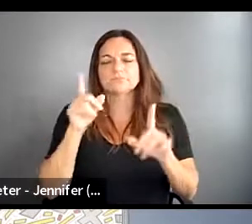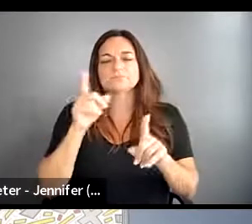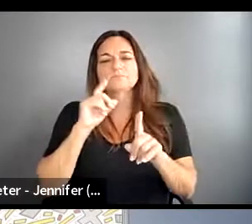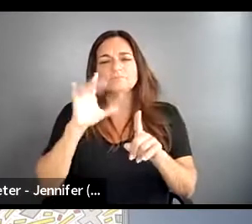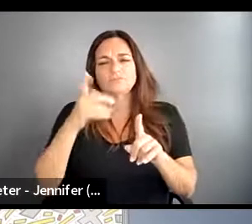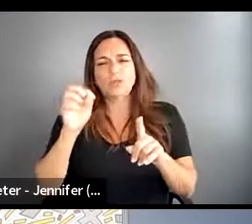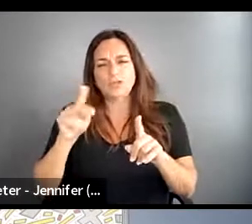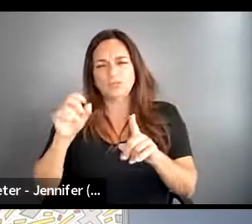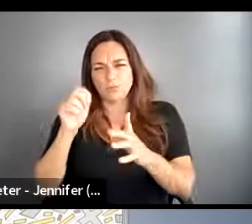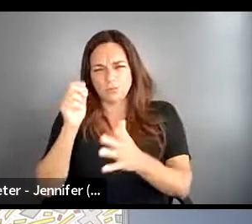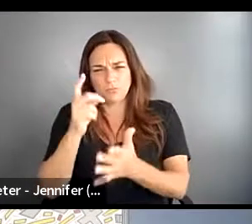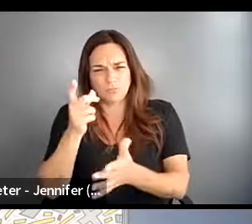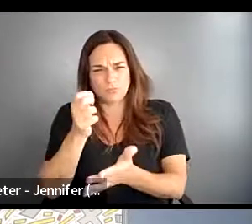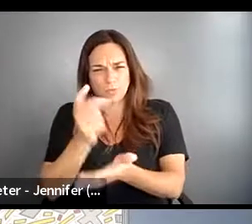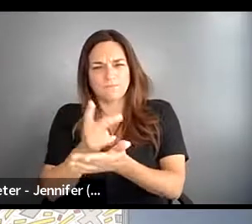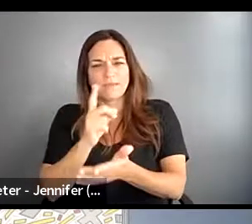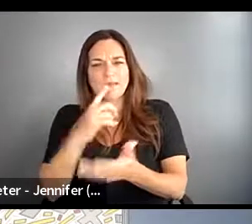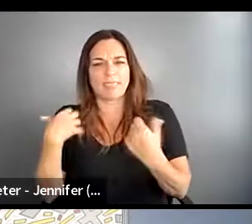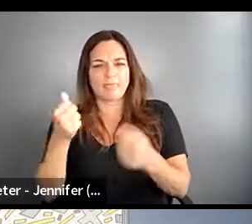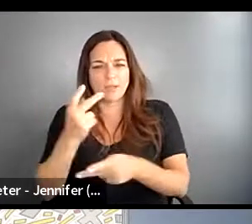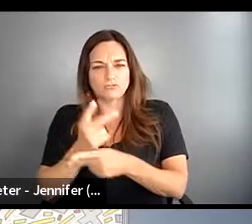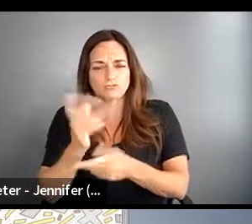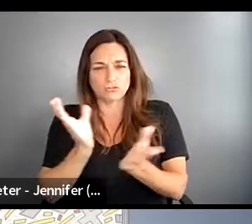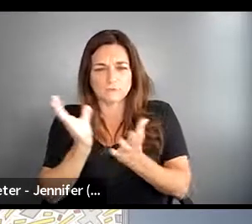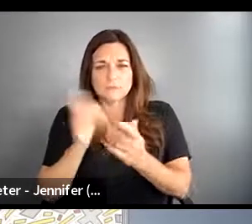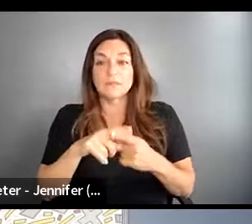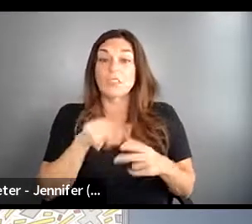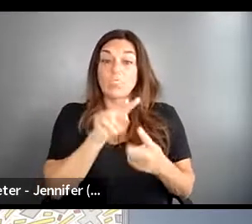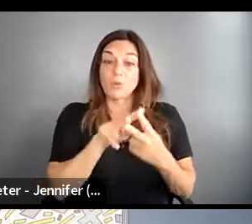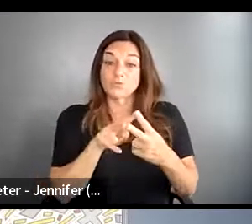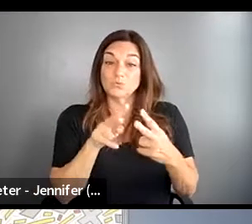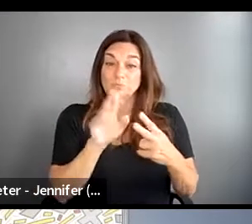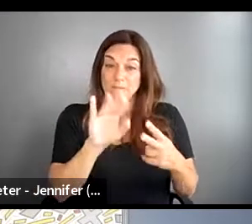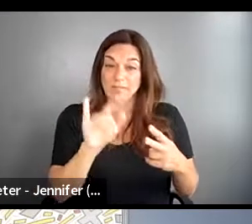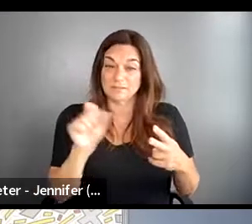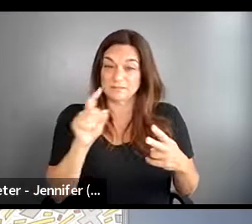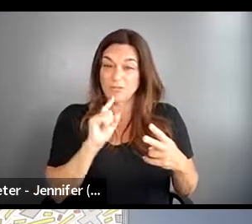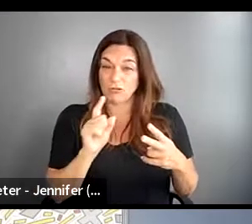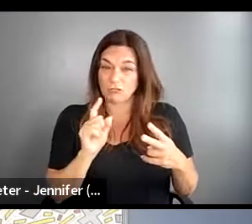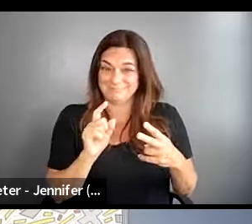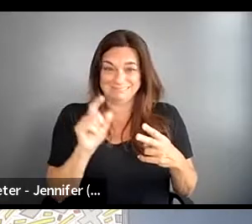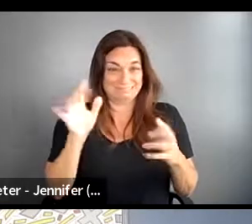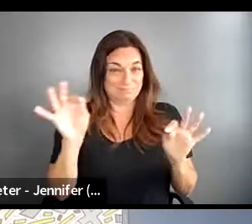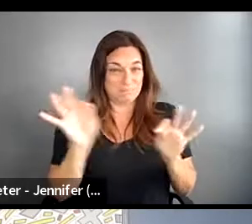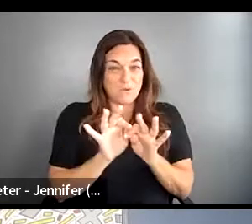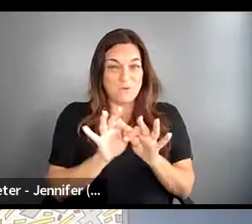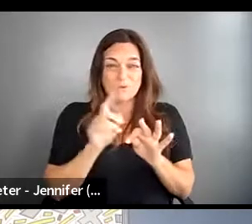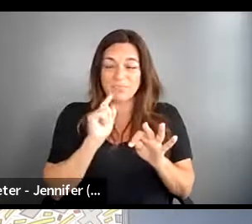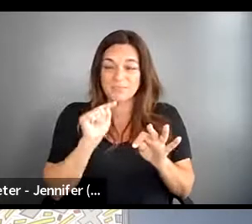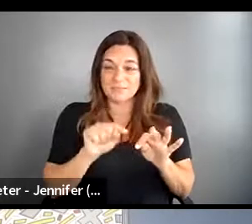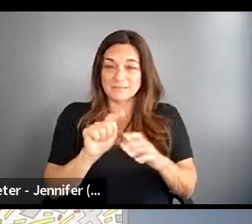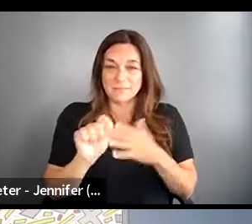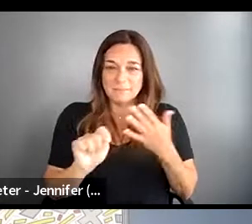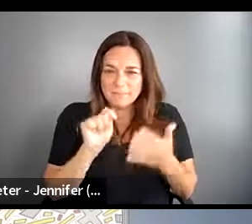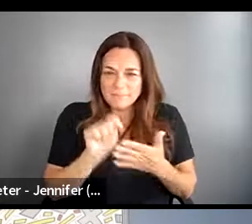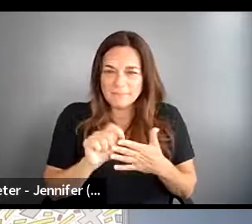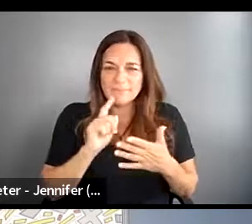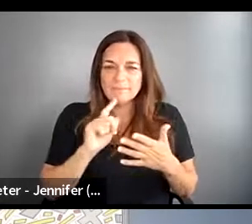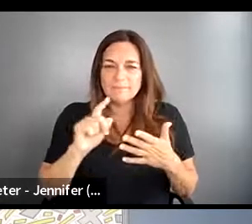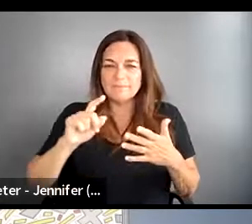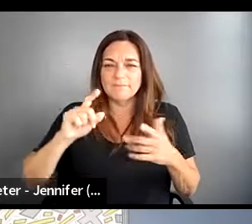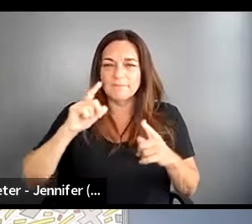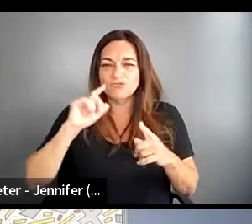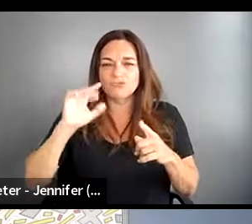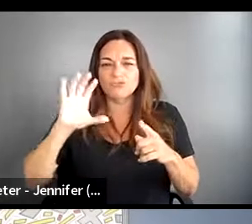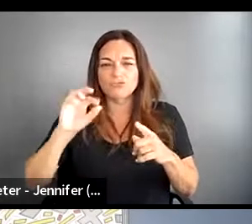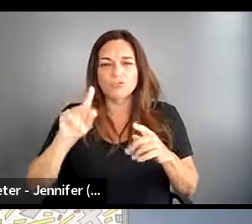healthcare services. These two bills are critical in a time where nearly half of the states are poised to dramatically curtail abortion access, and many